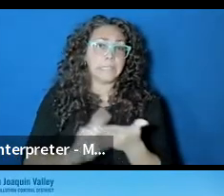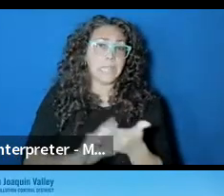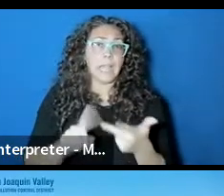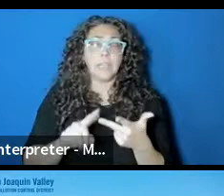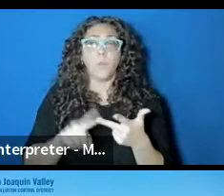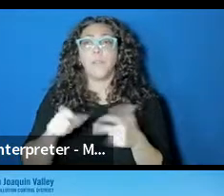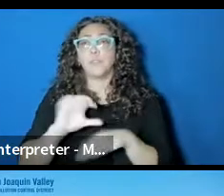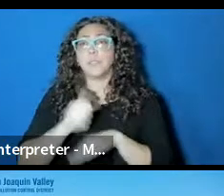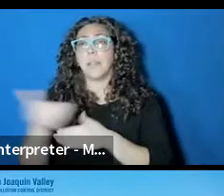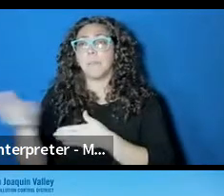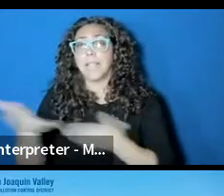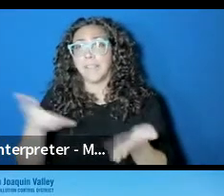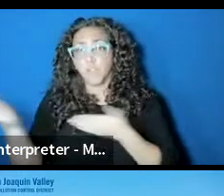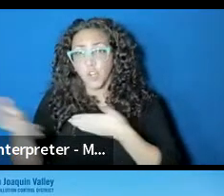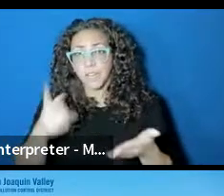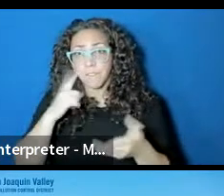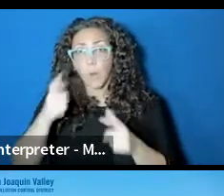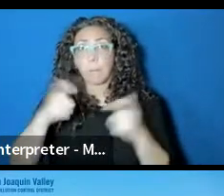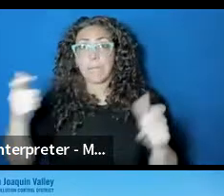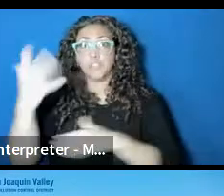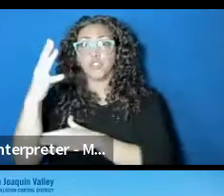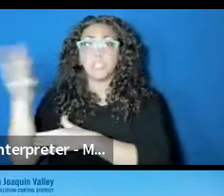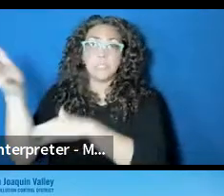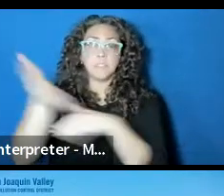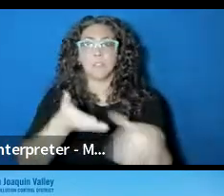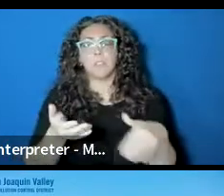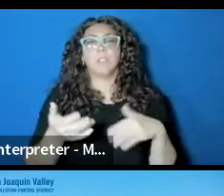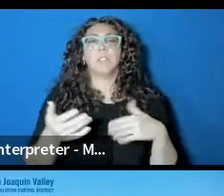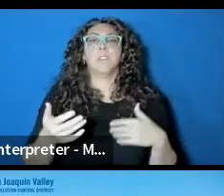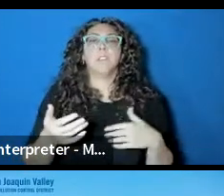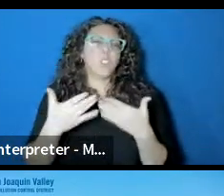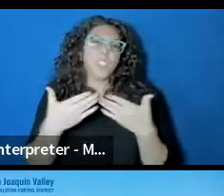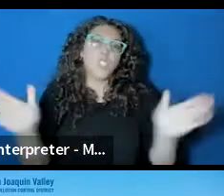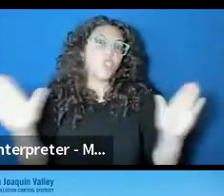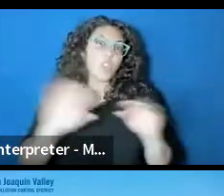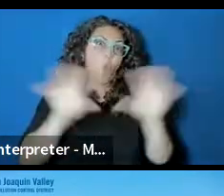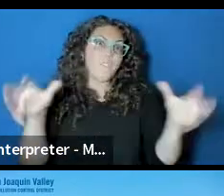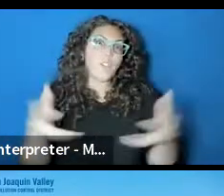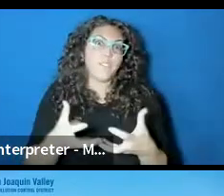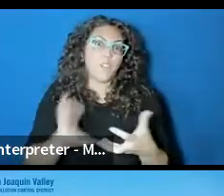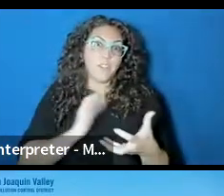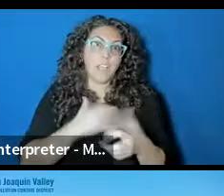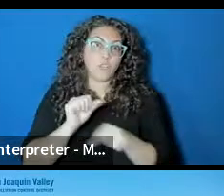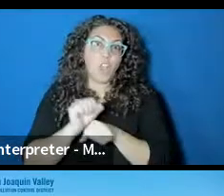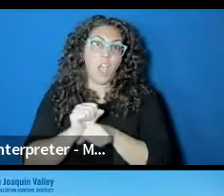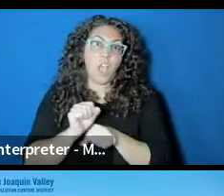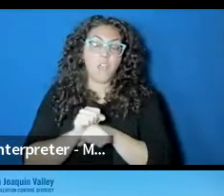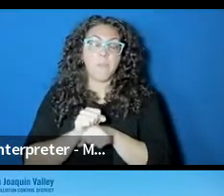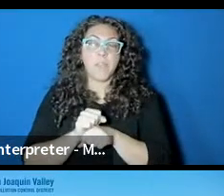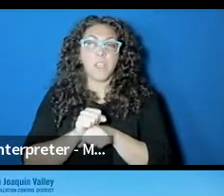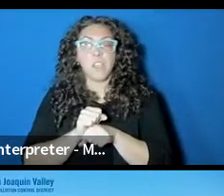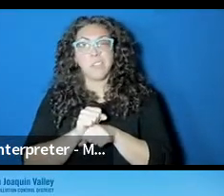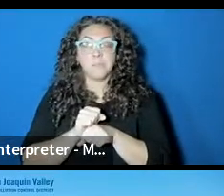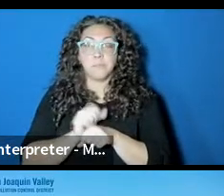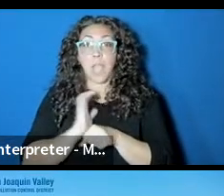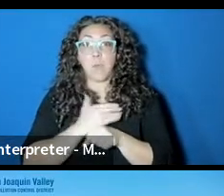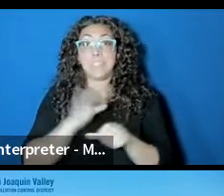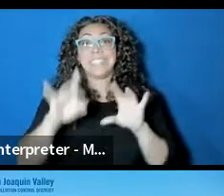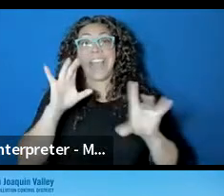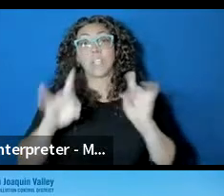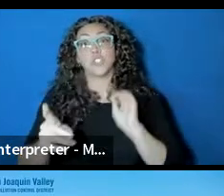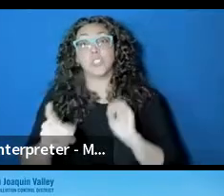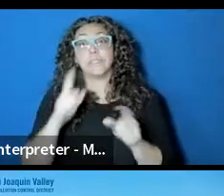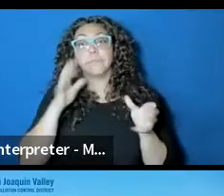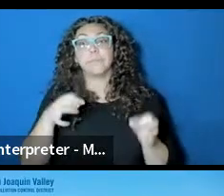of large trees. And so that's kind of a general overview of what goes into the selection process. And so